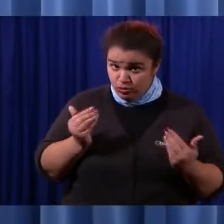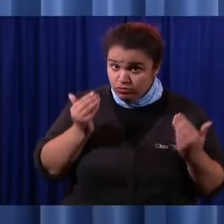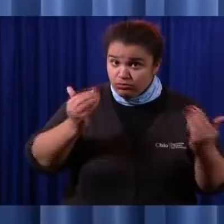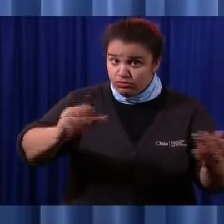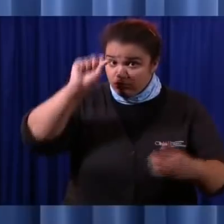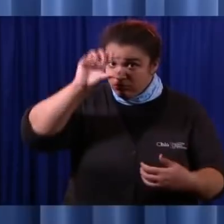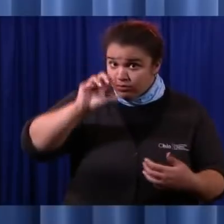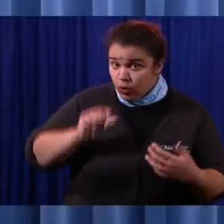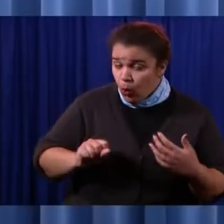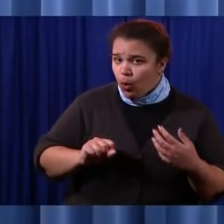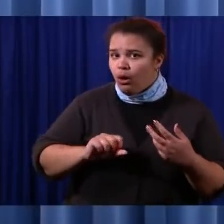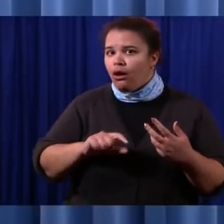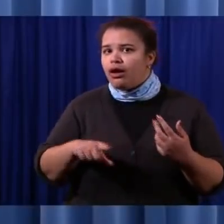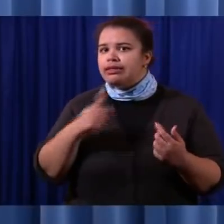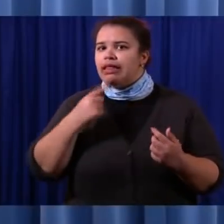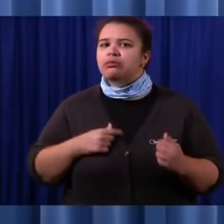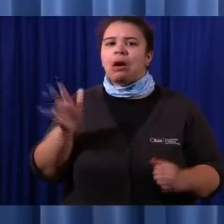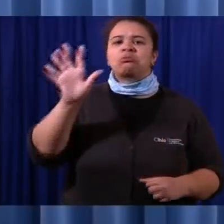occurring?